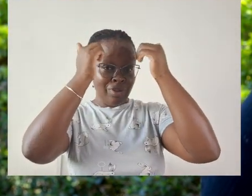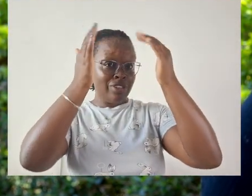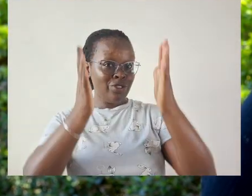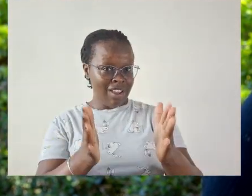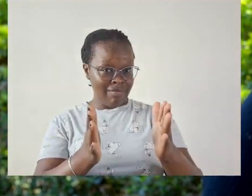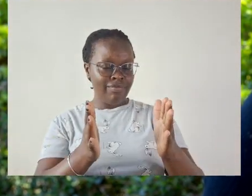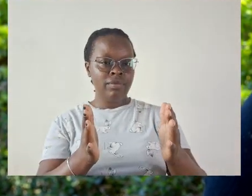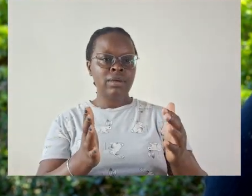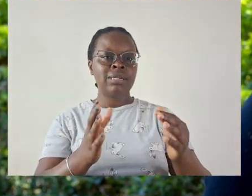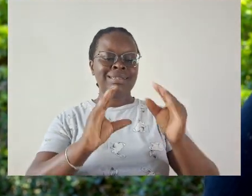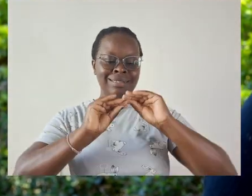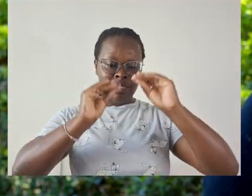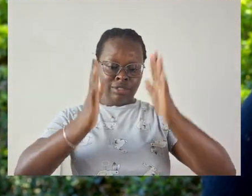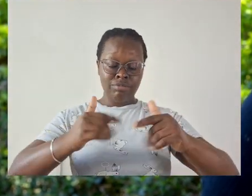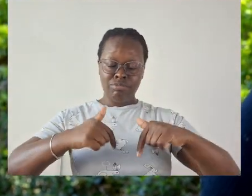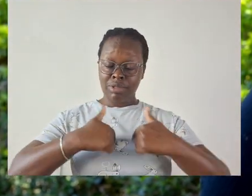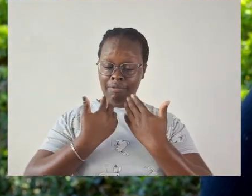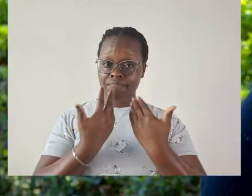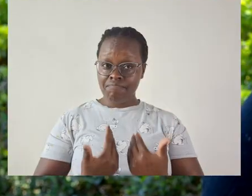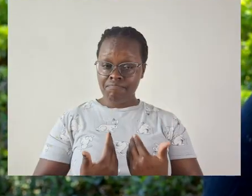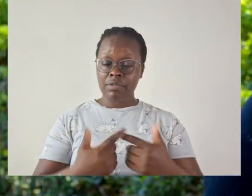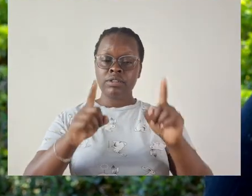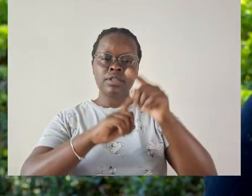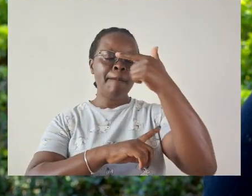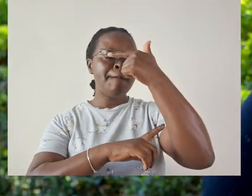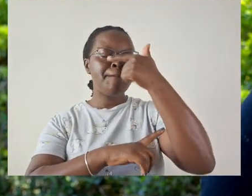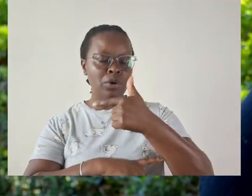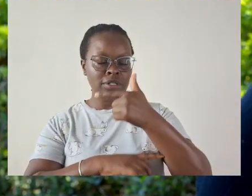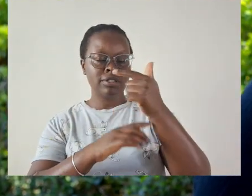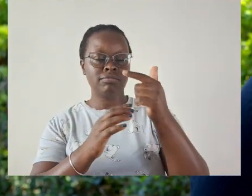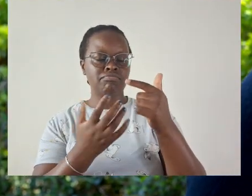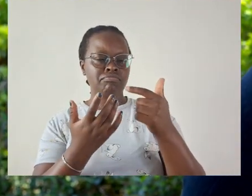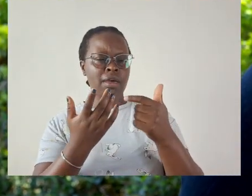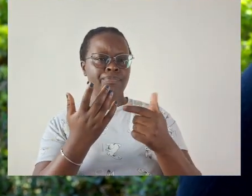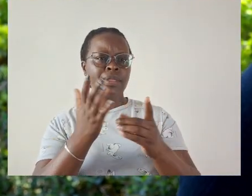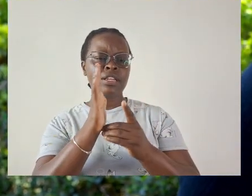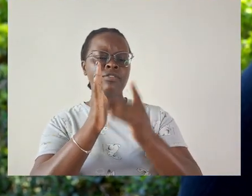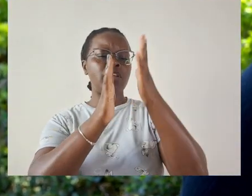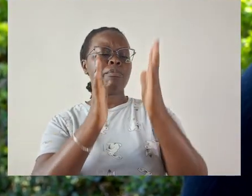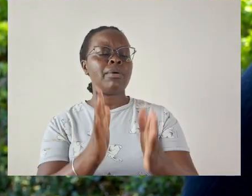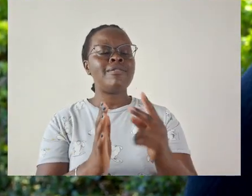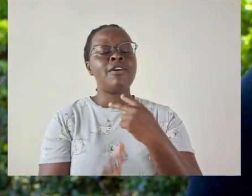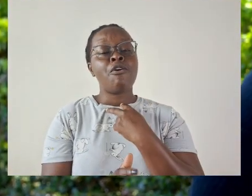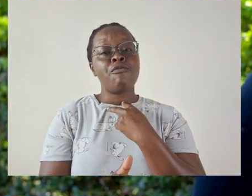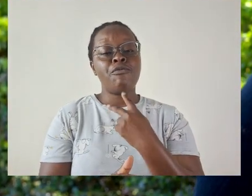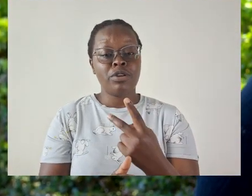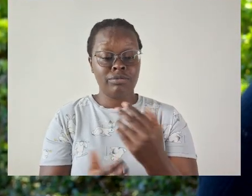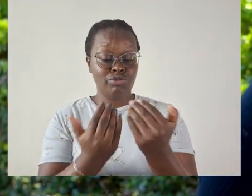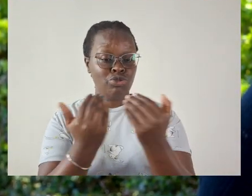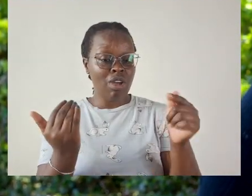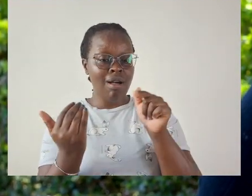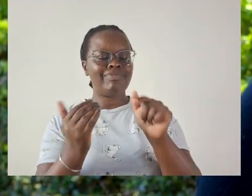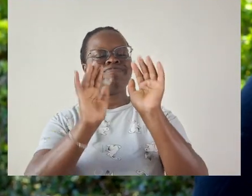educationist, a teacher, and a policy developer, the voice of the child is very,